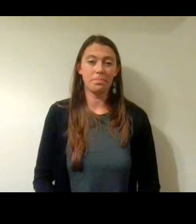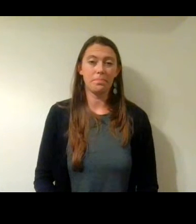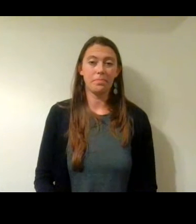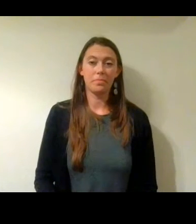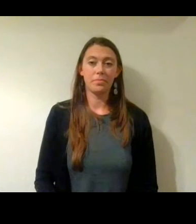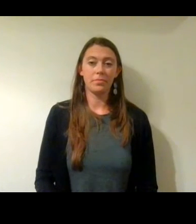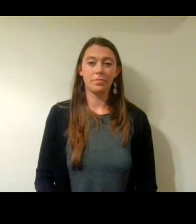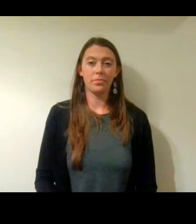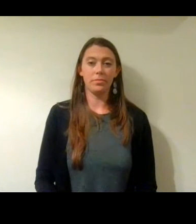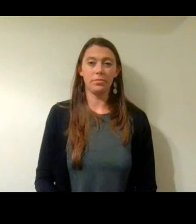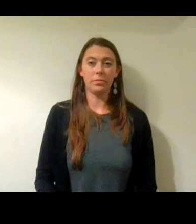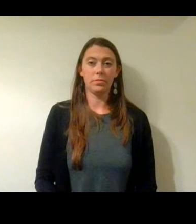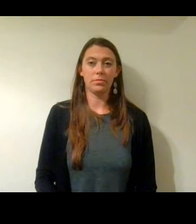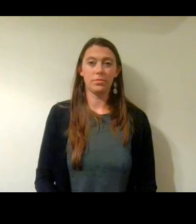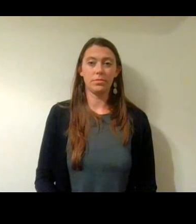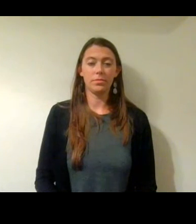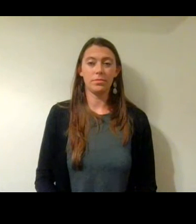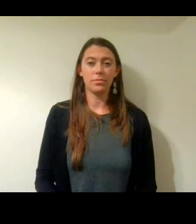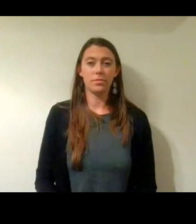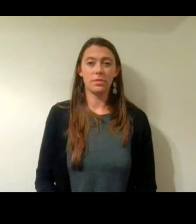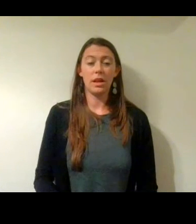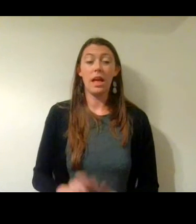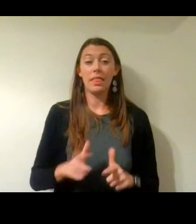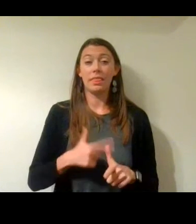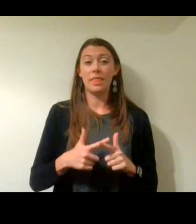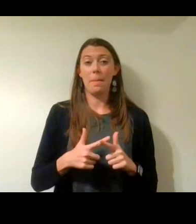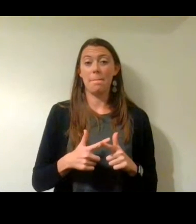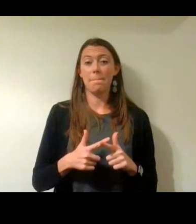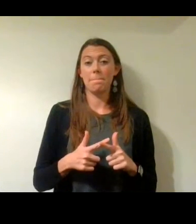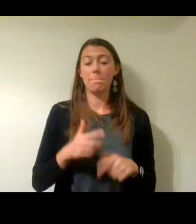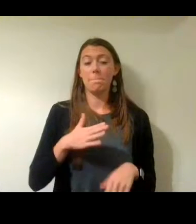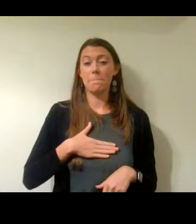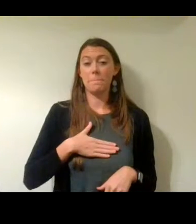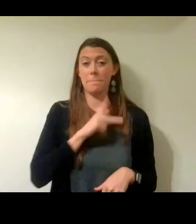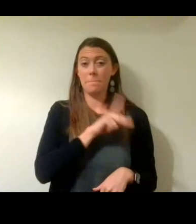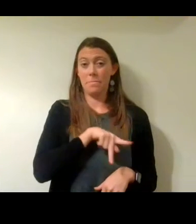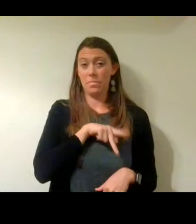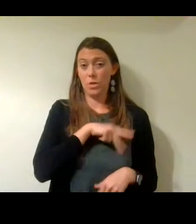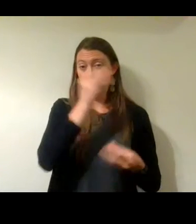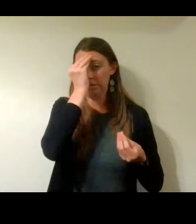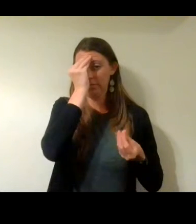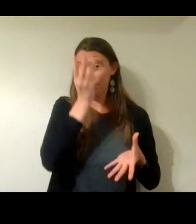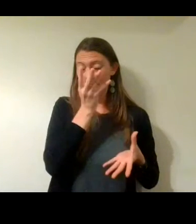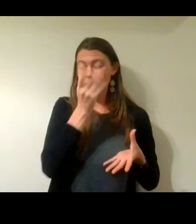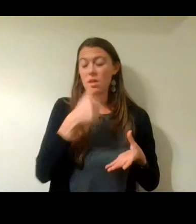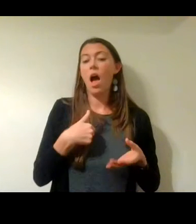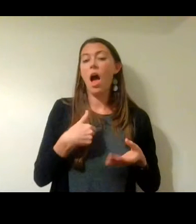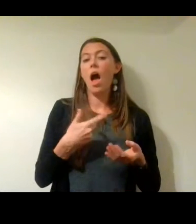leading to a professional note is I wanted to call out